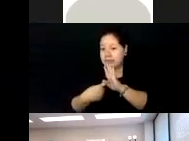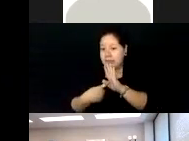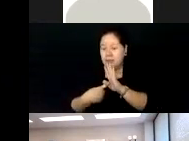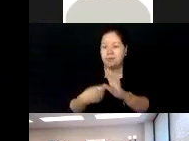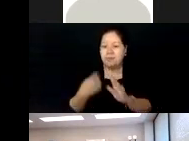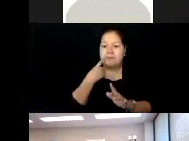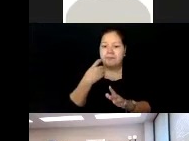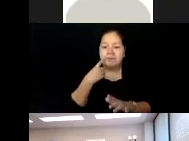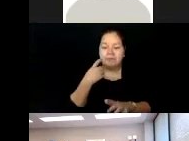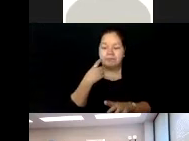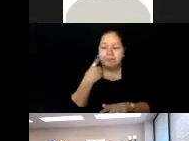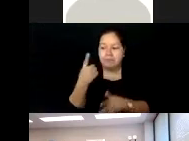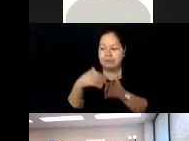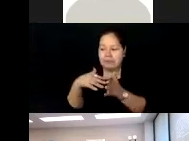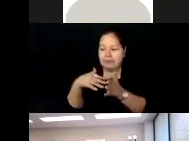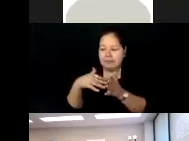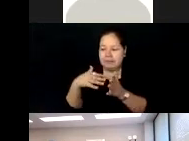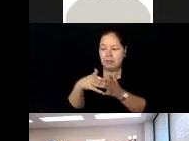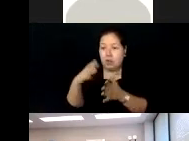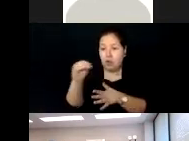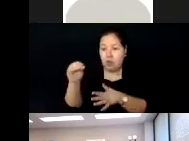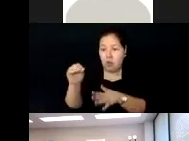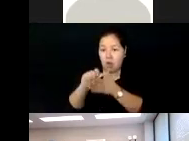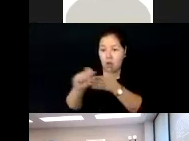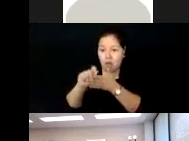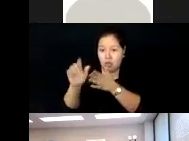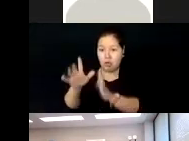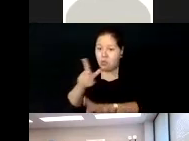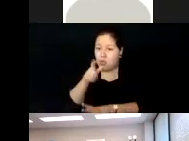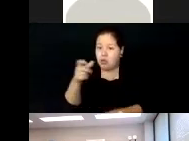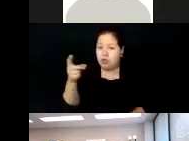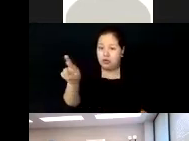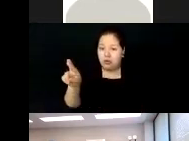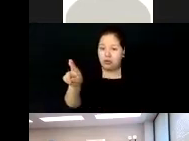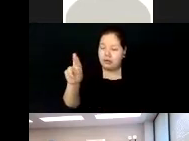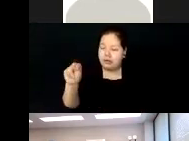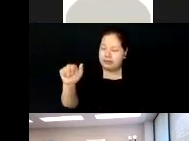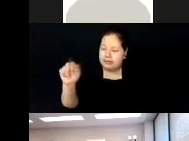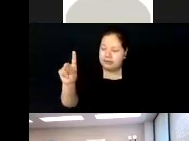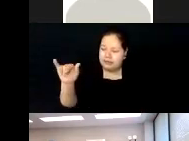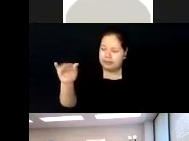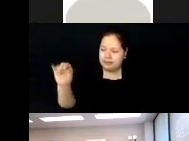study co-authored by Dr. Nadine Caron,